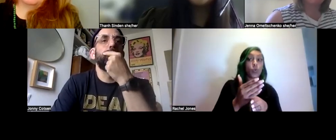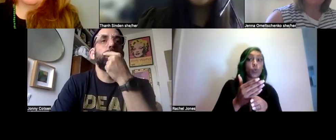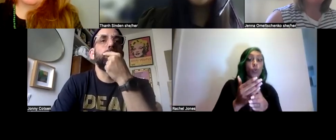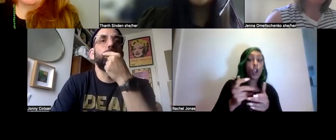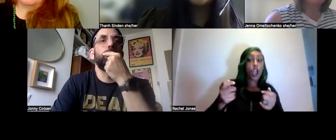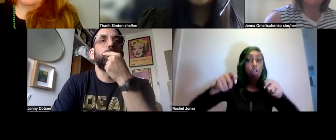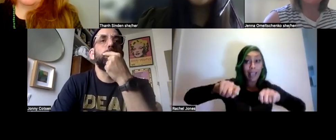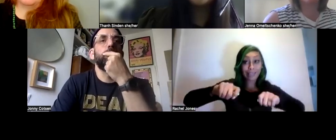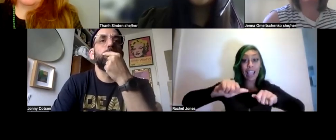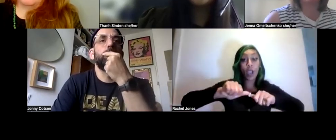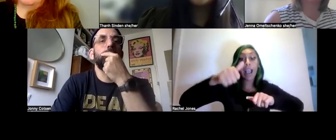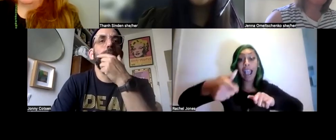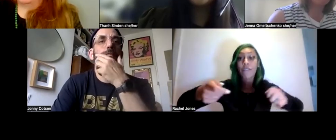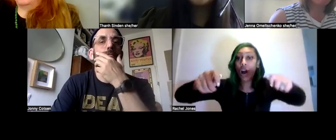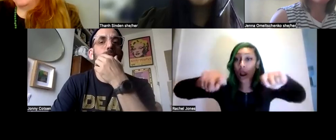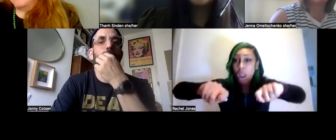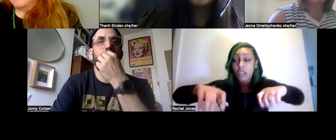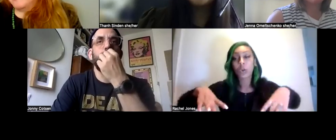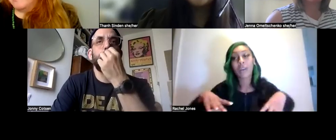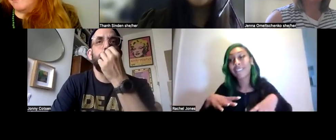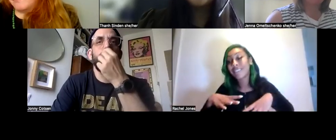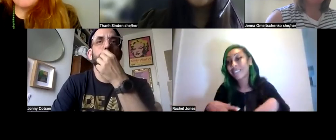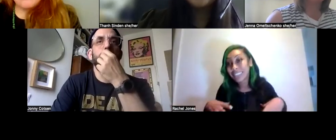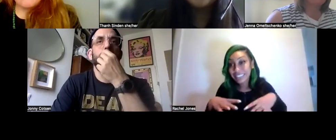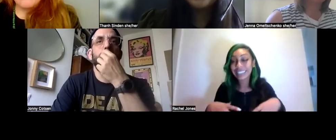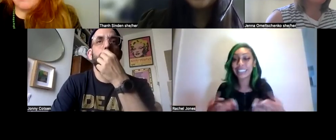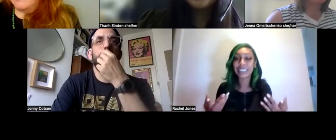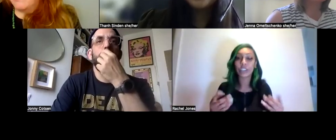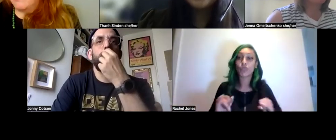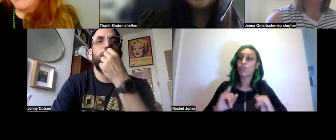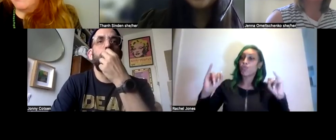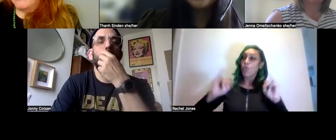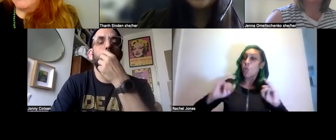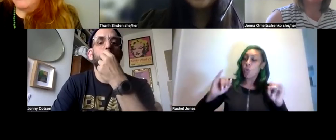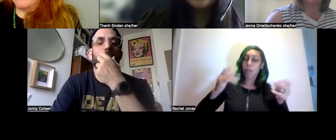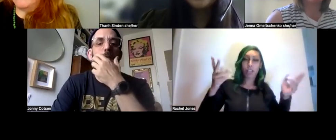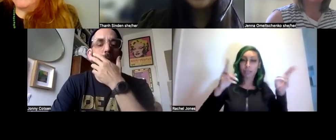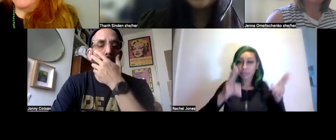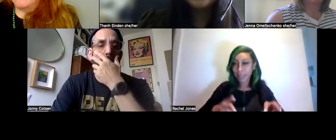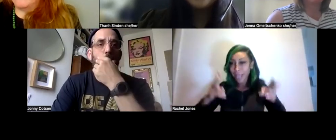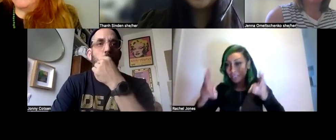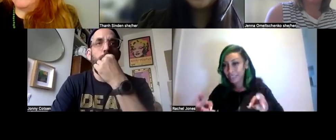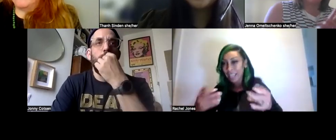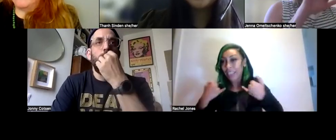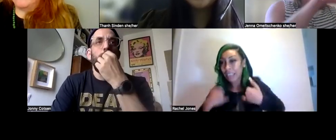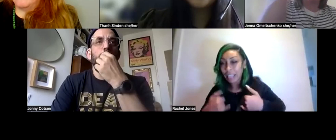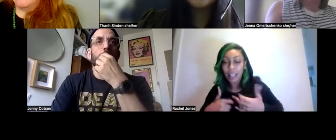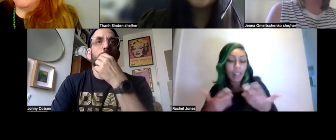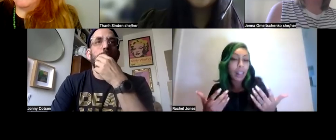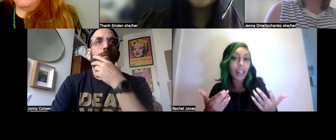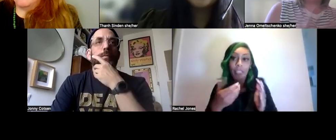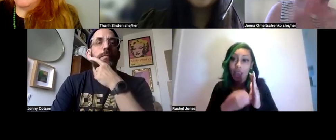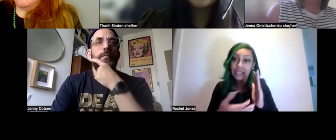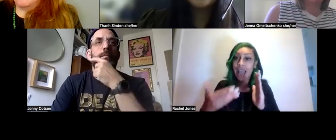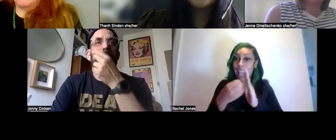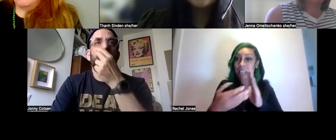people have got fatigue, there's been trauma. So, you know, all of that, I guess, contributes to who we are as kind of